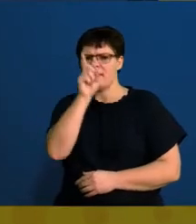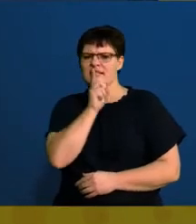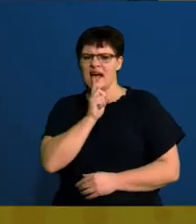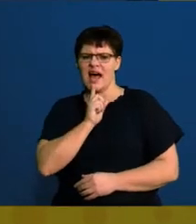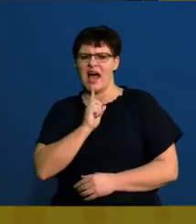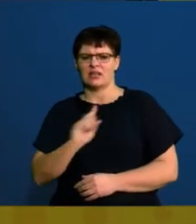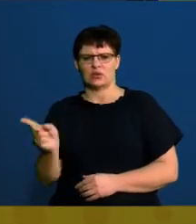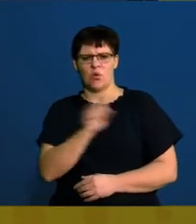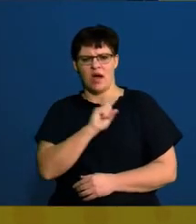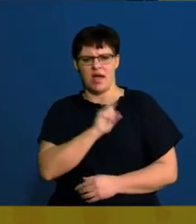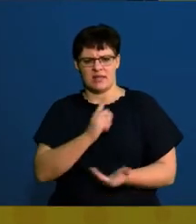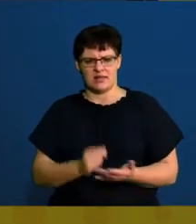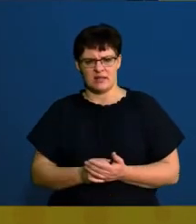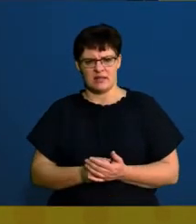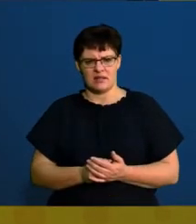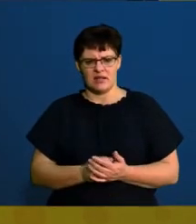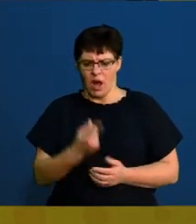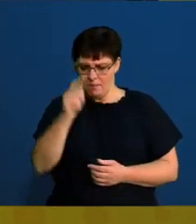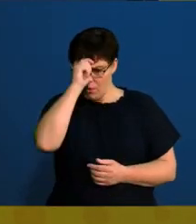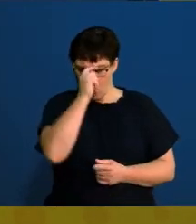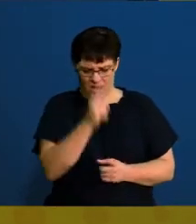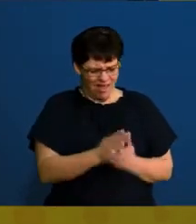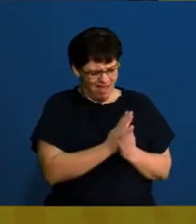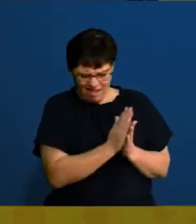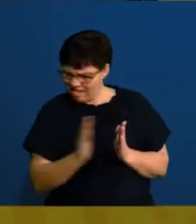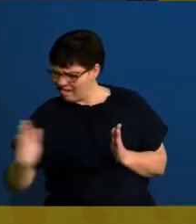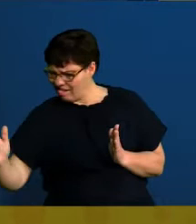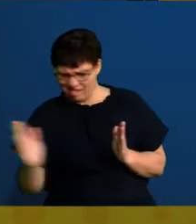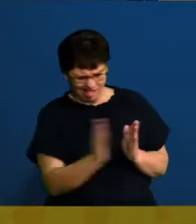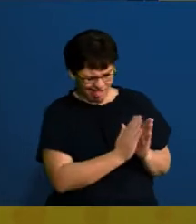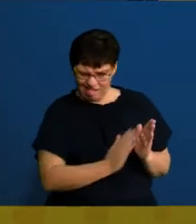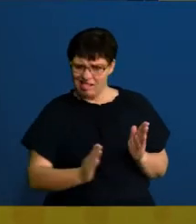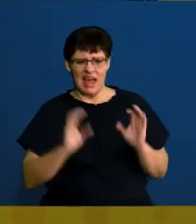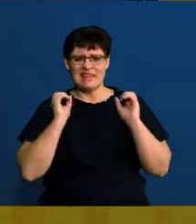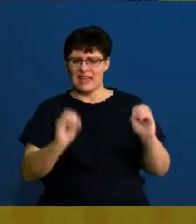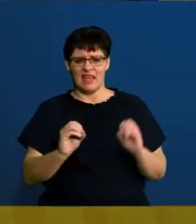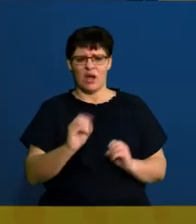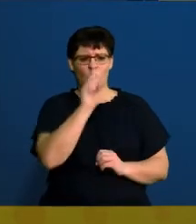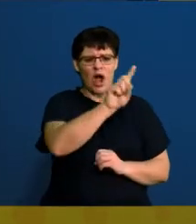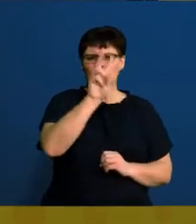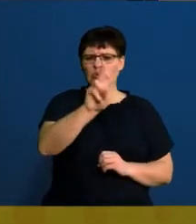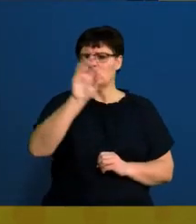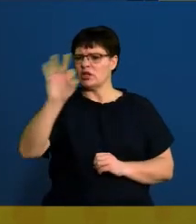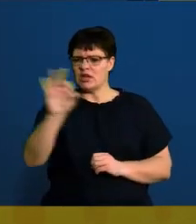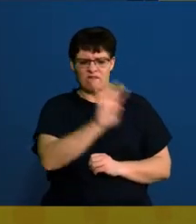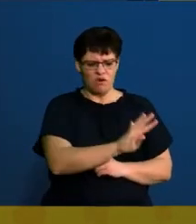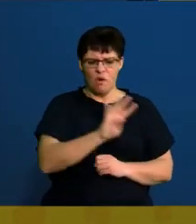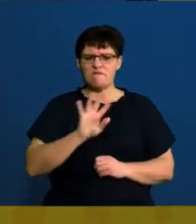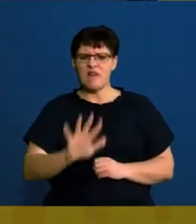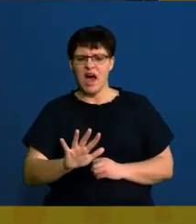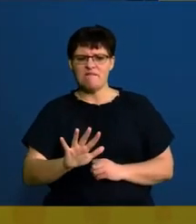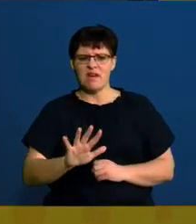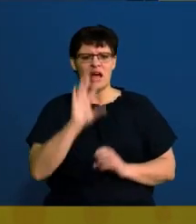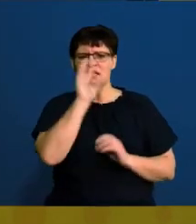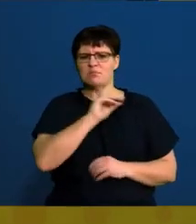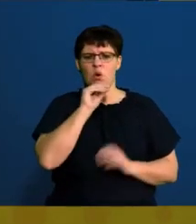does not speak throughout this cartoon. At the end, in the last frame, in frame 6, those are not spoken words.